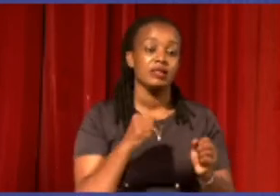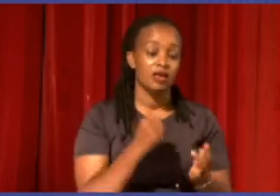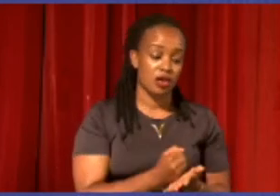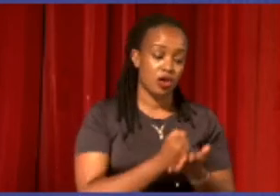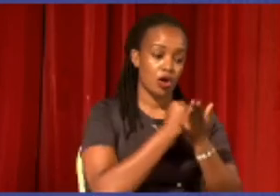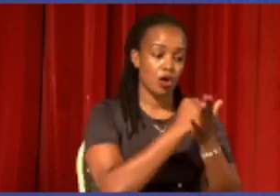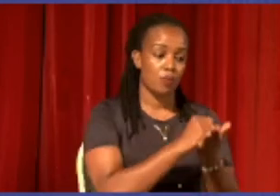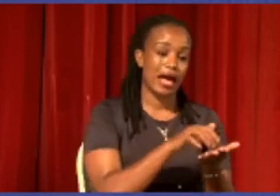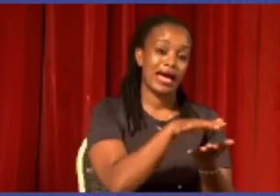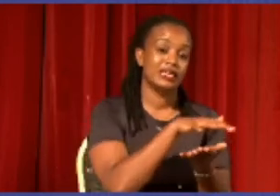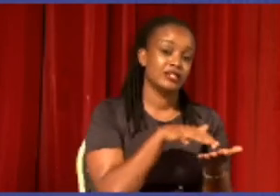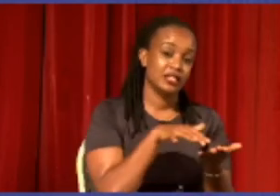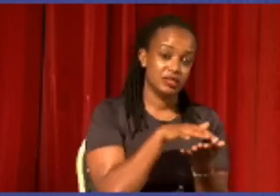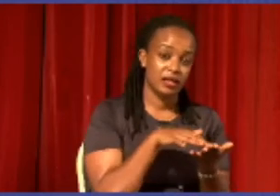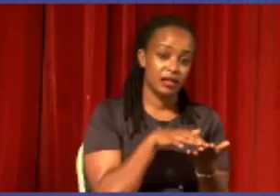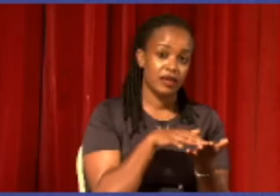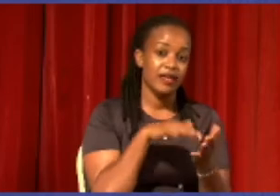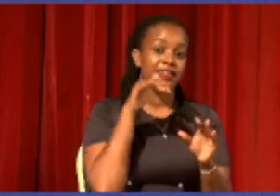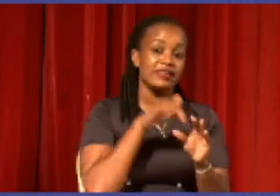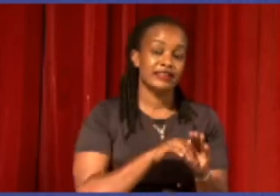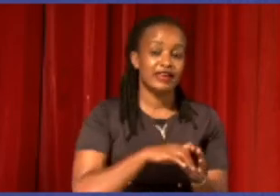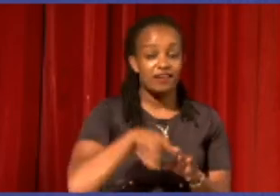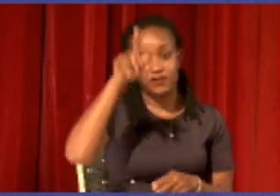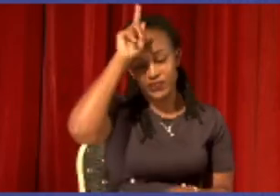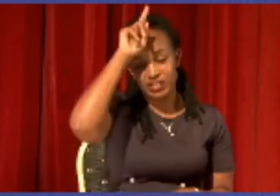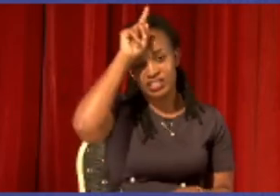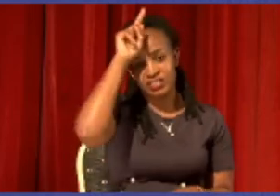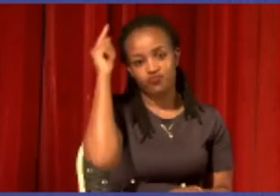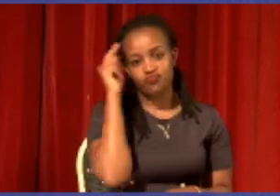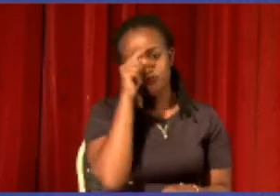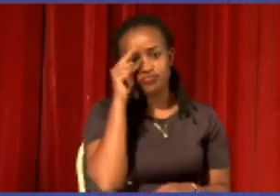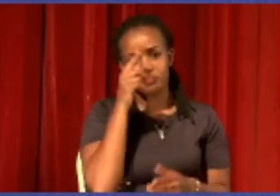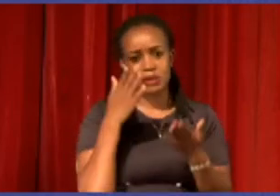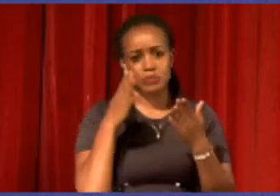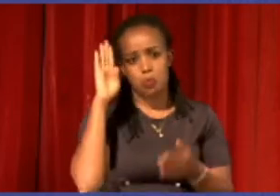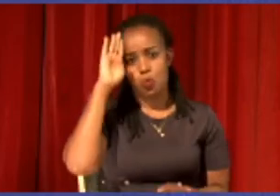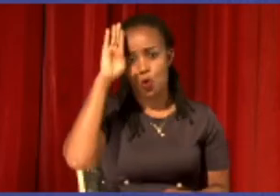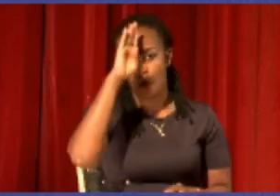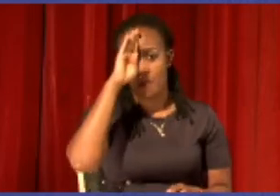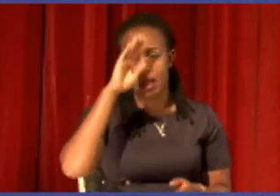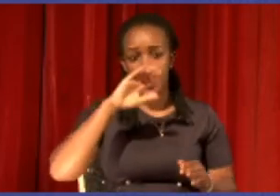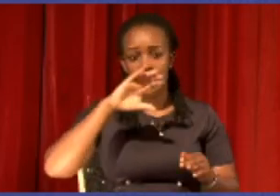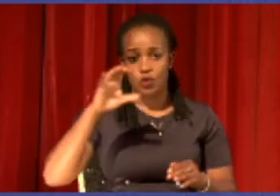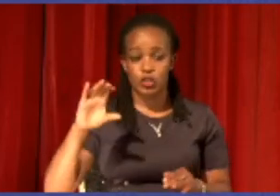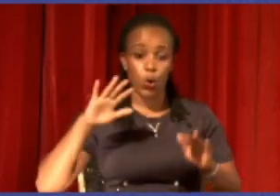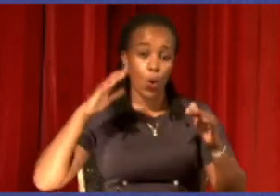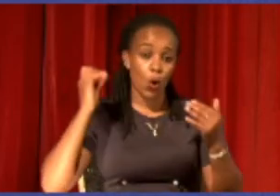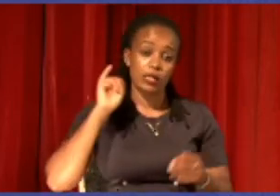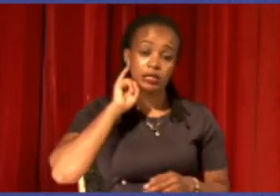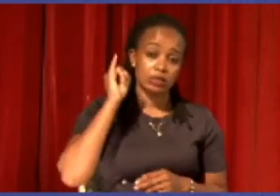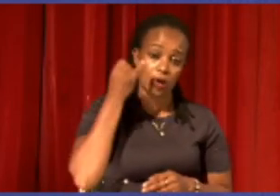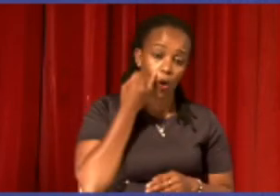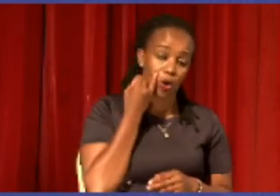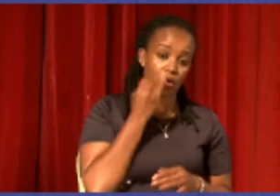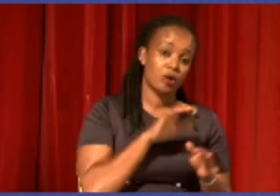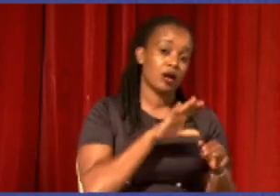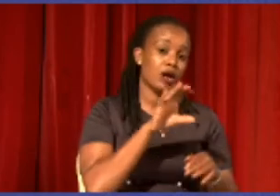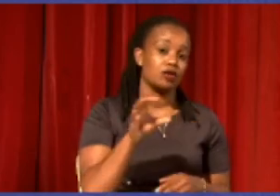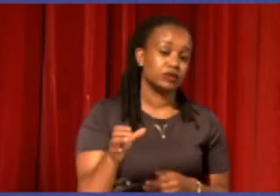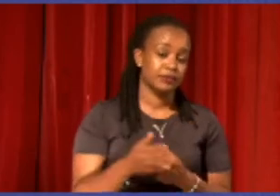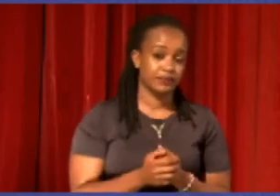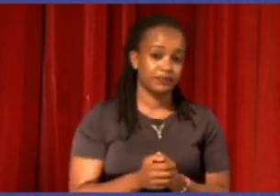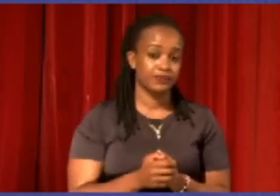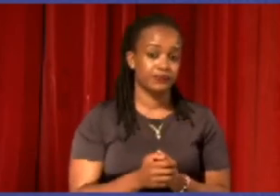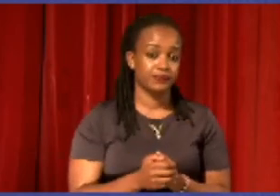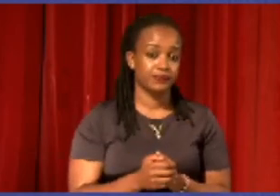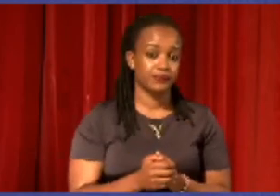in the heart of Bungoma County, mm. or in the heart of Isiolo. Mm. That's probably close to even what